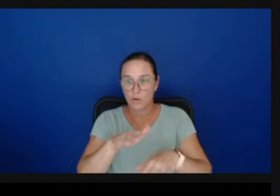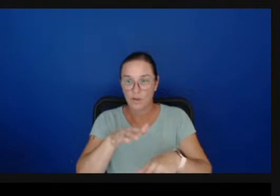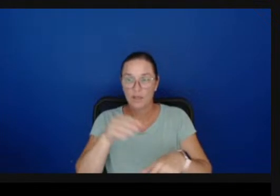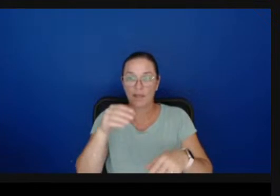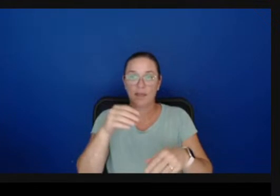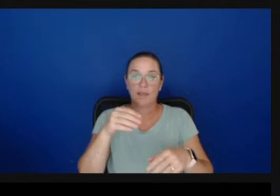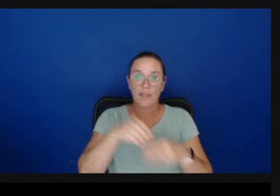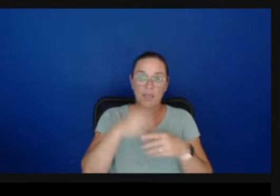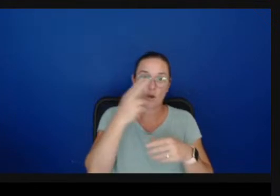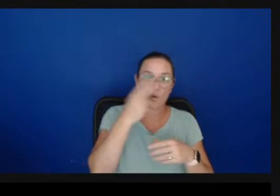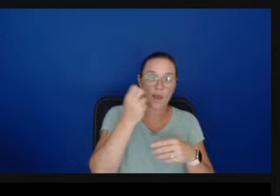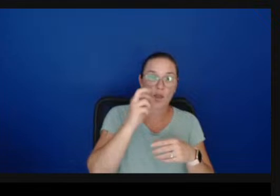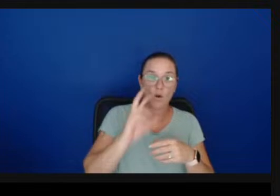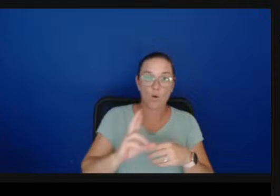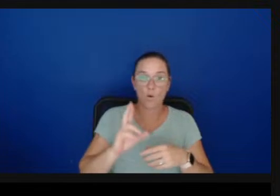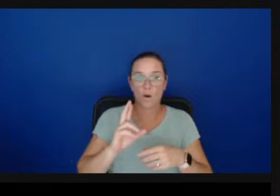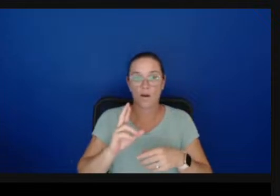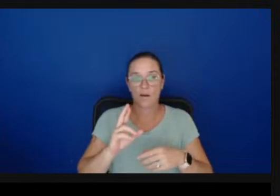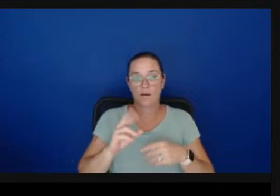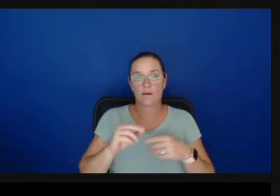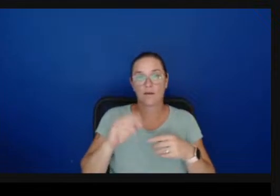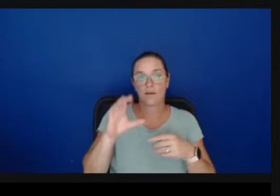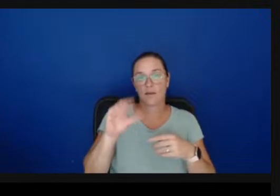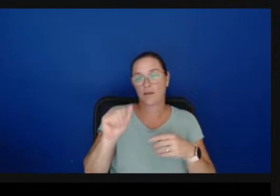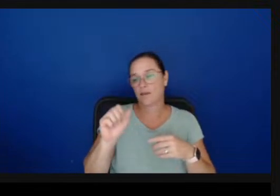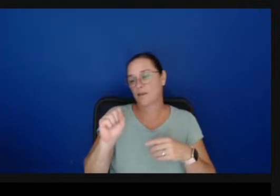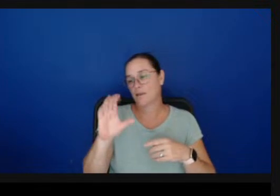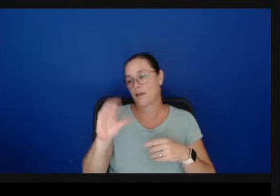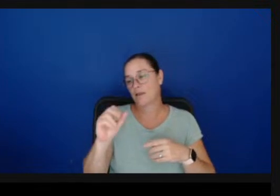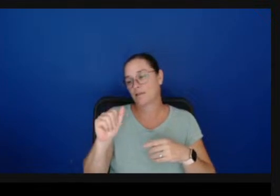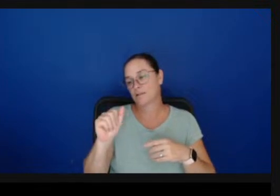Most of the ones done were produced on Yeti. There you